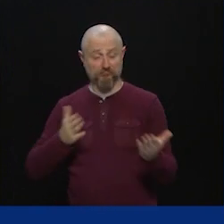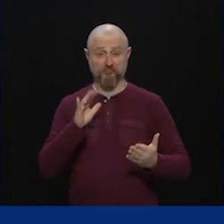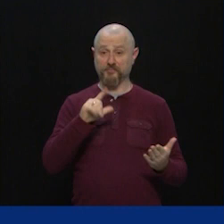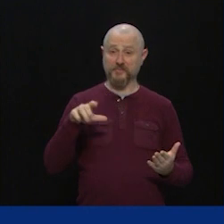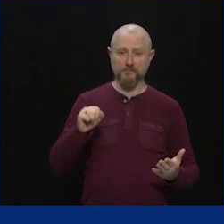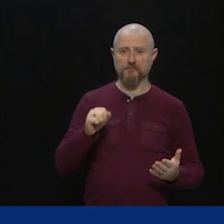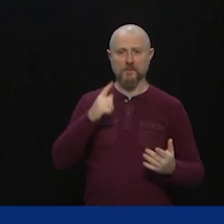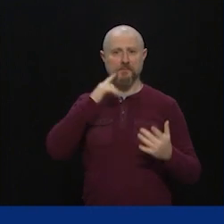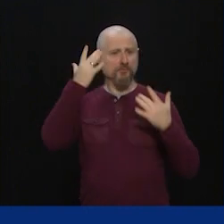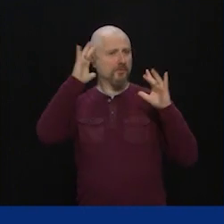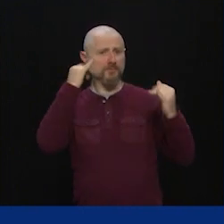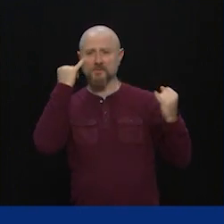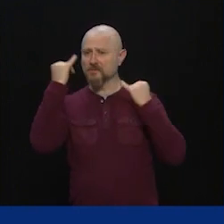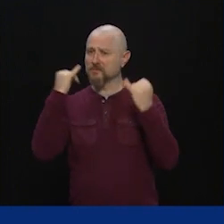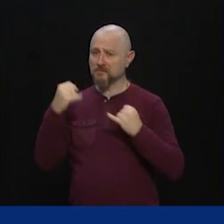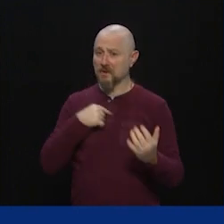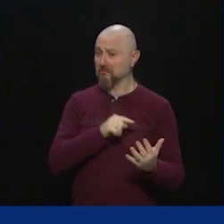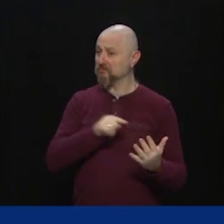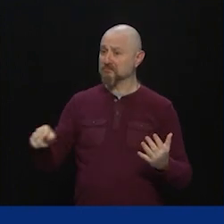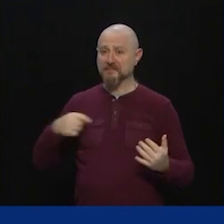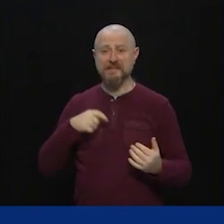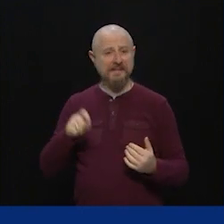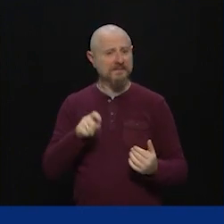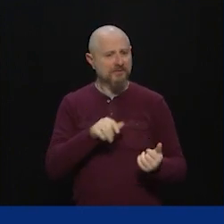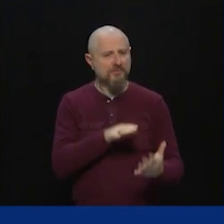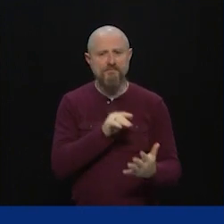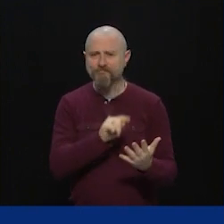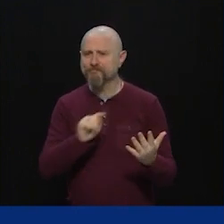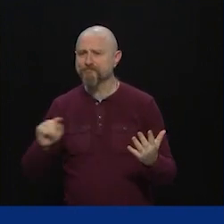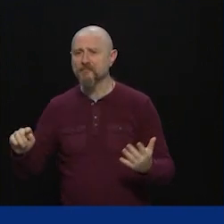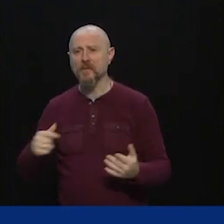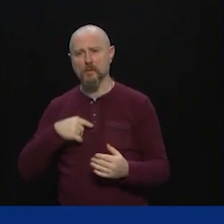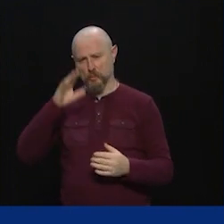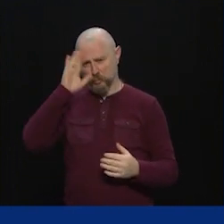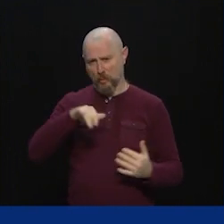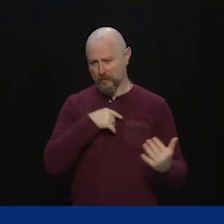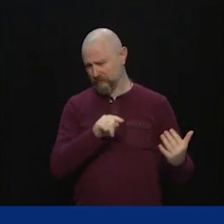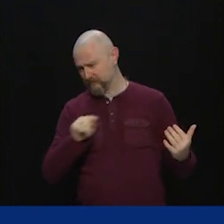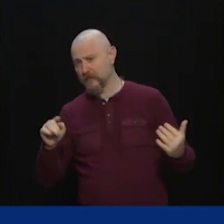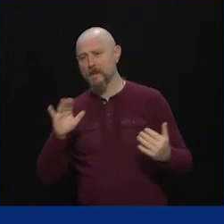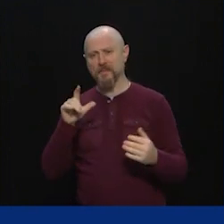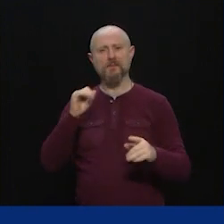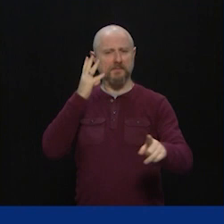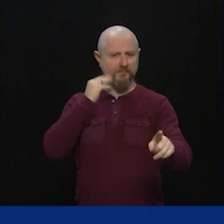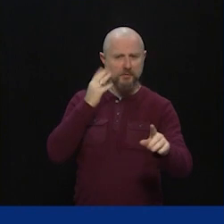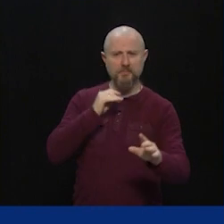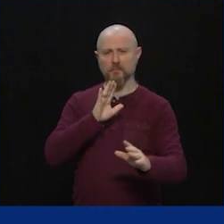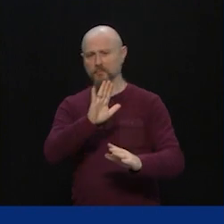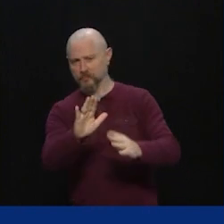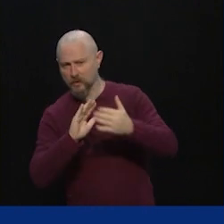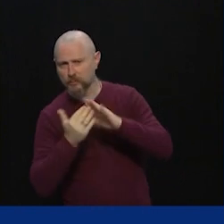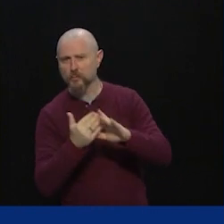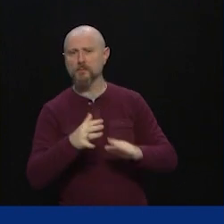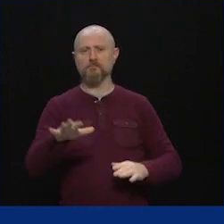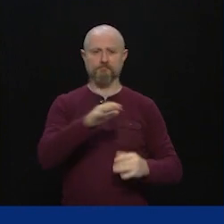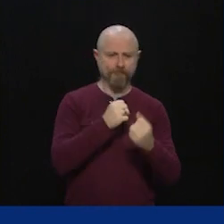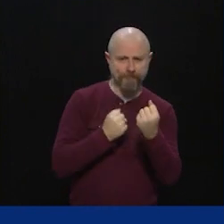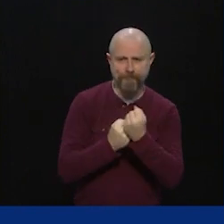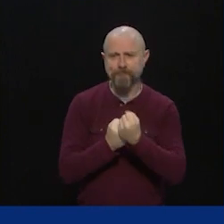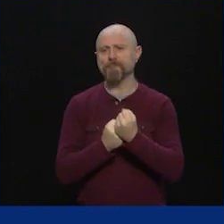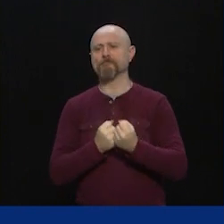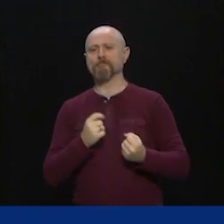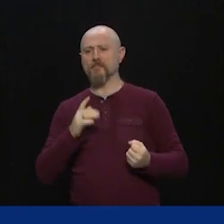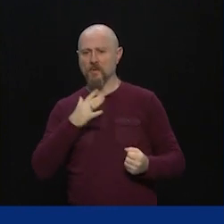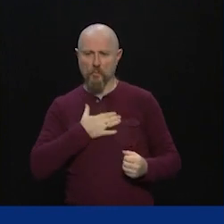need attention, and that's based on your experience in your communities and what great advocates you are, but also your willingness to work with us to come up with the